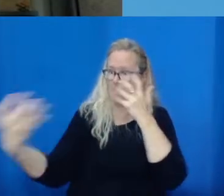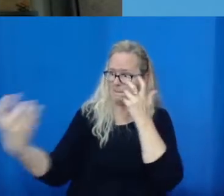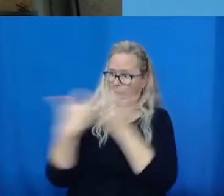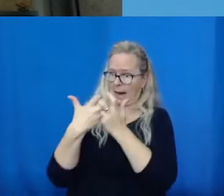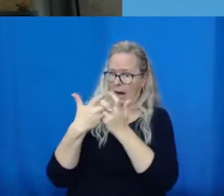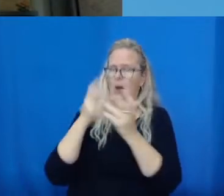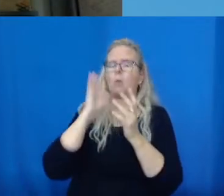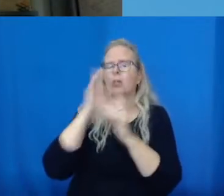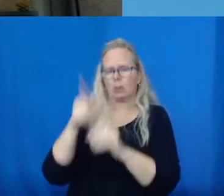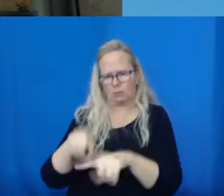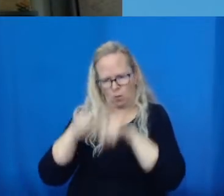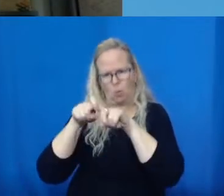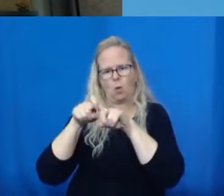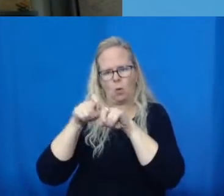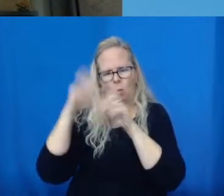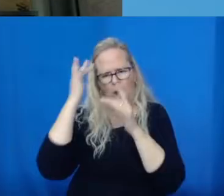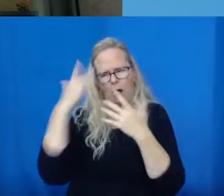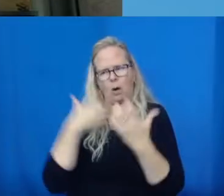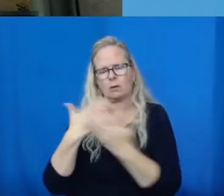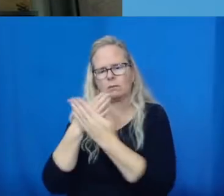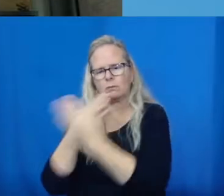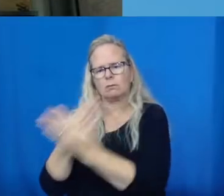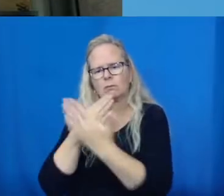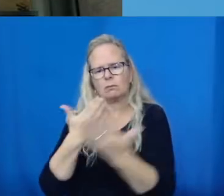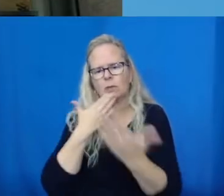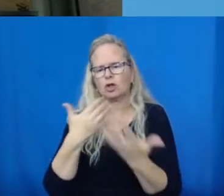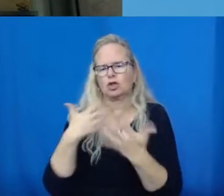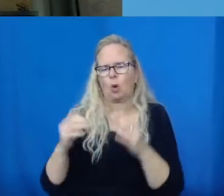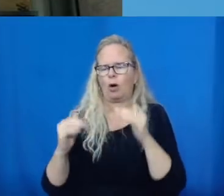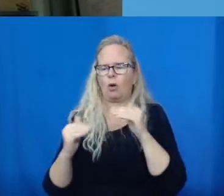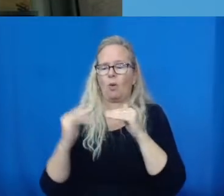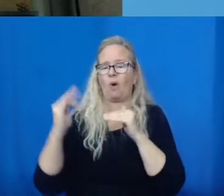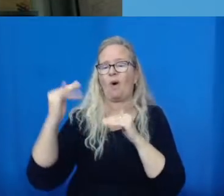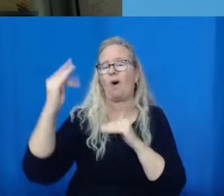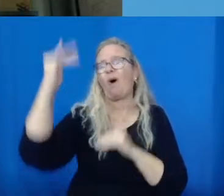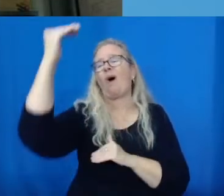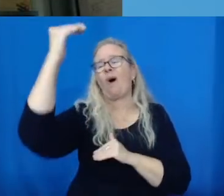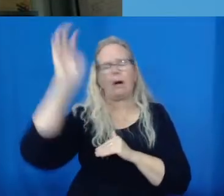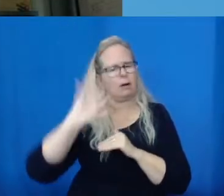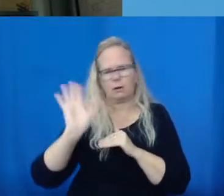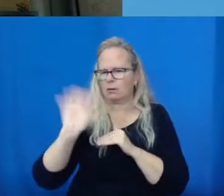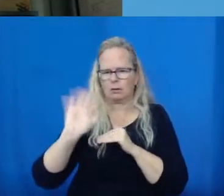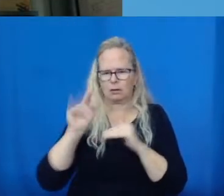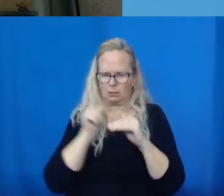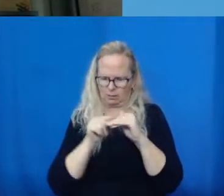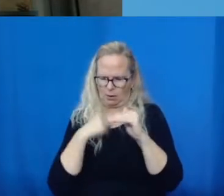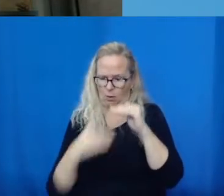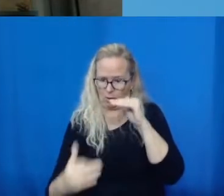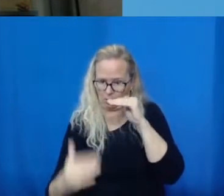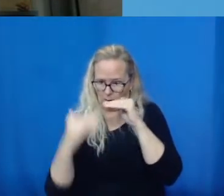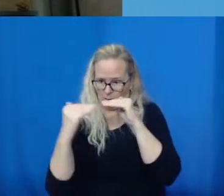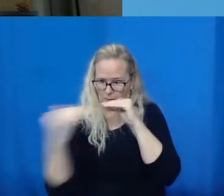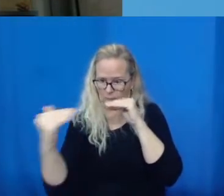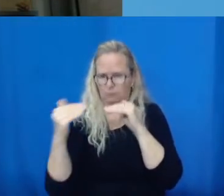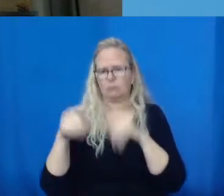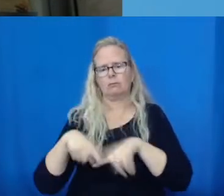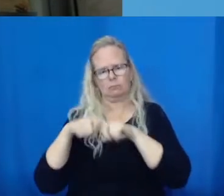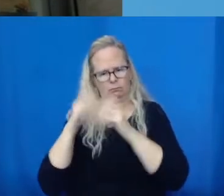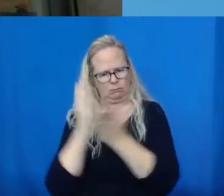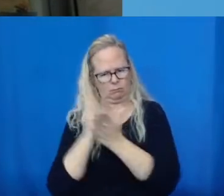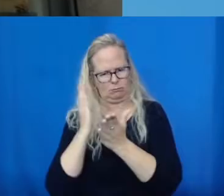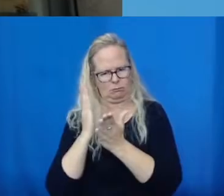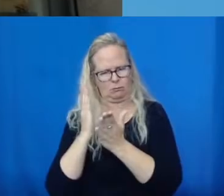are. But if our situation continues for longer than we would like it to, and